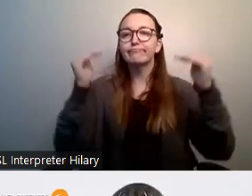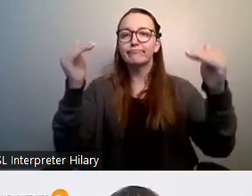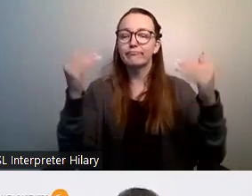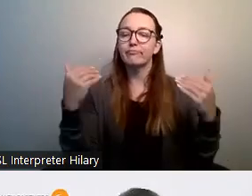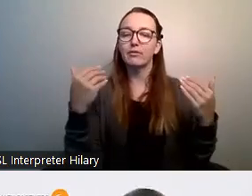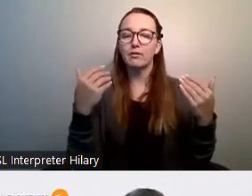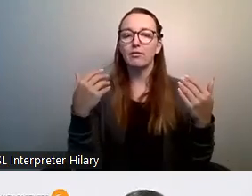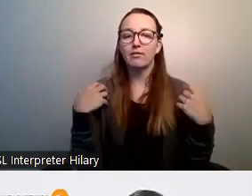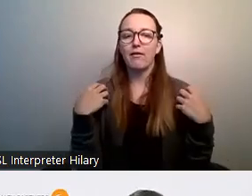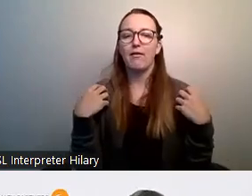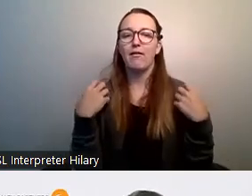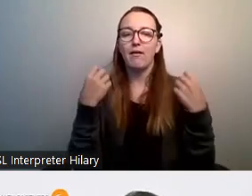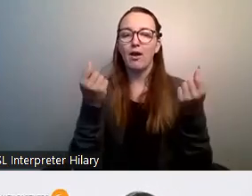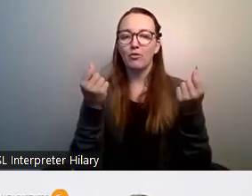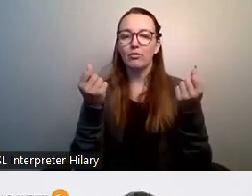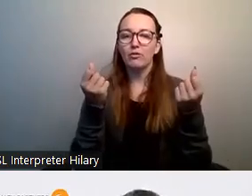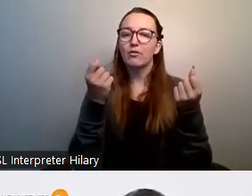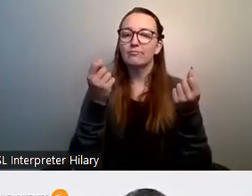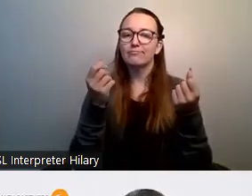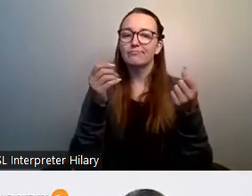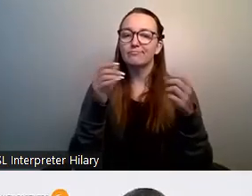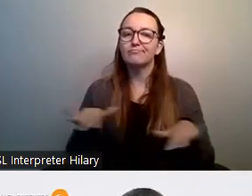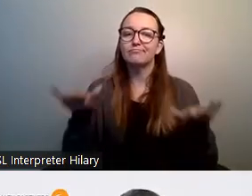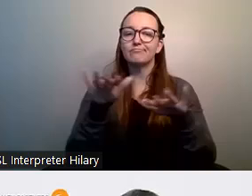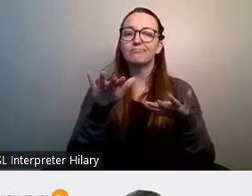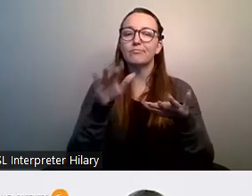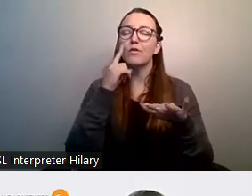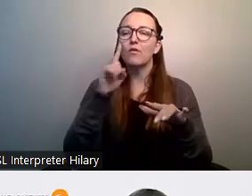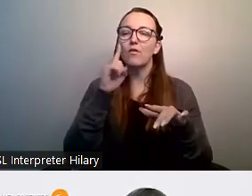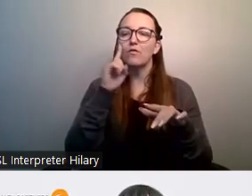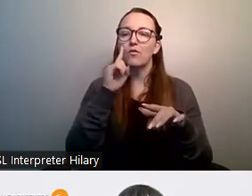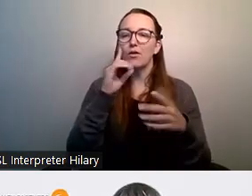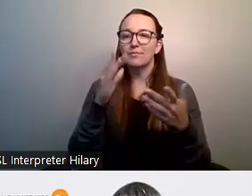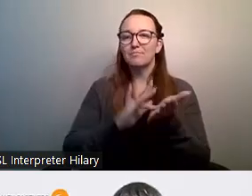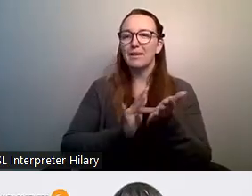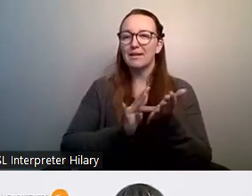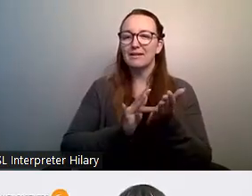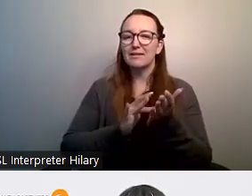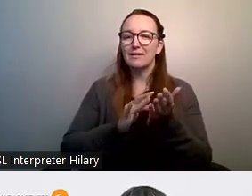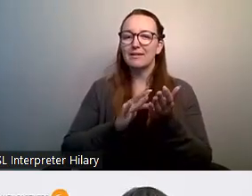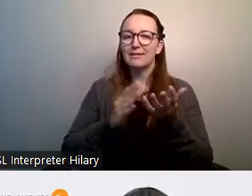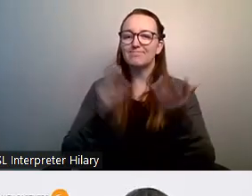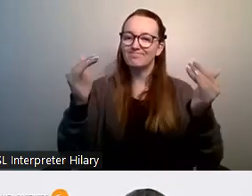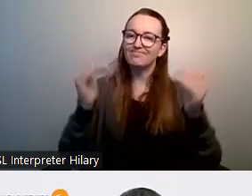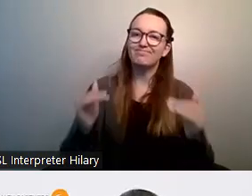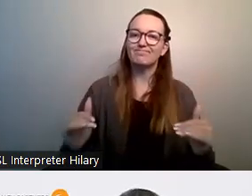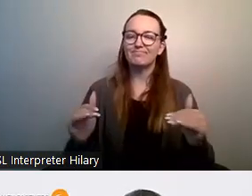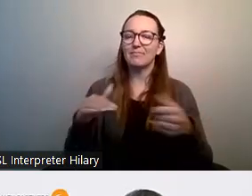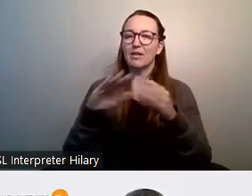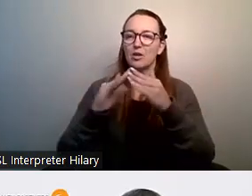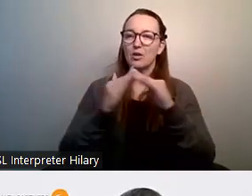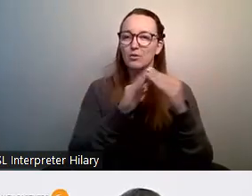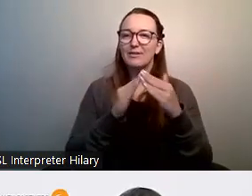medically underserved communities, also supporting COVID-19 care. So these goals align,